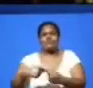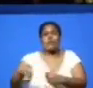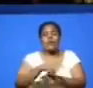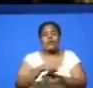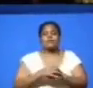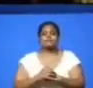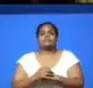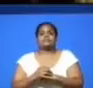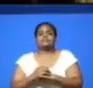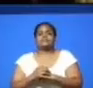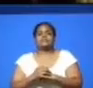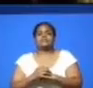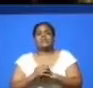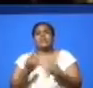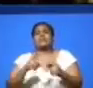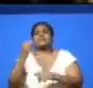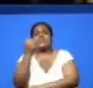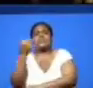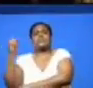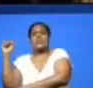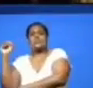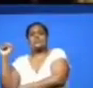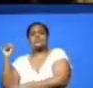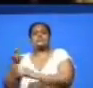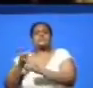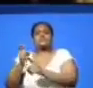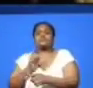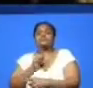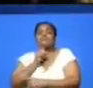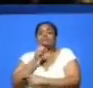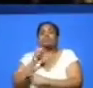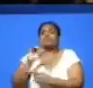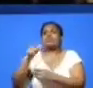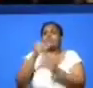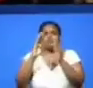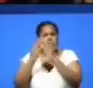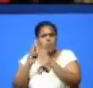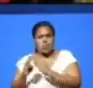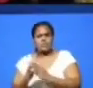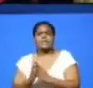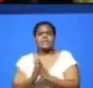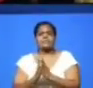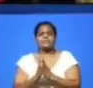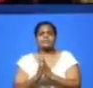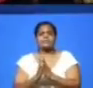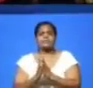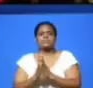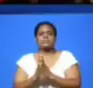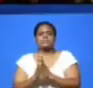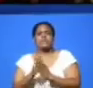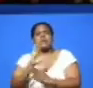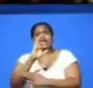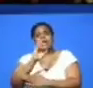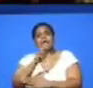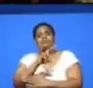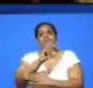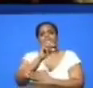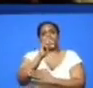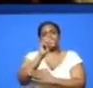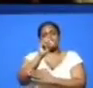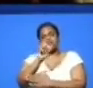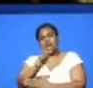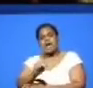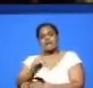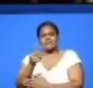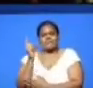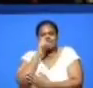joined in rebellion against the truth of Jerusalem, Ekron, the false